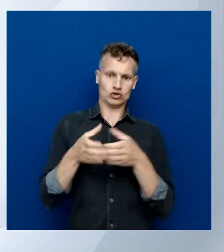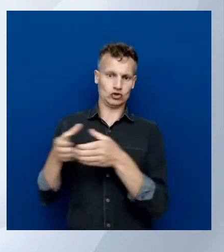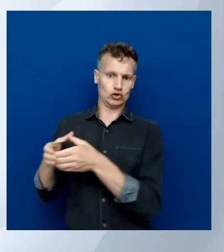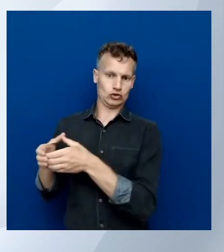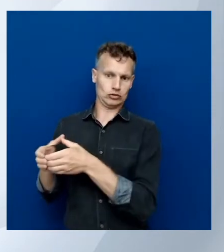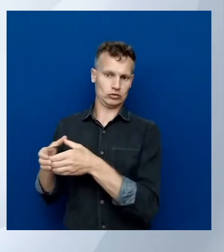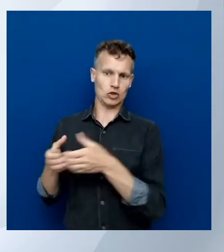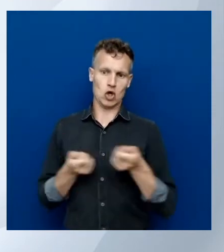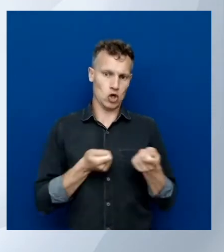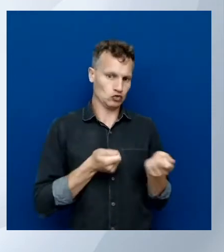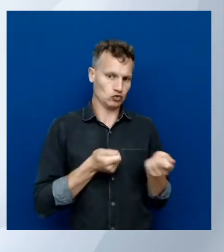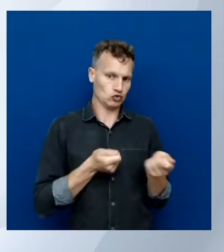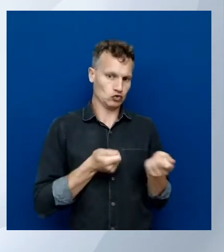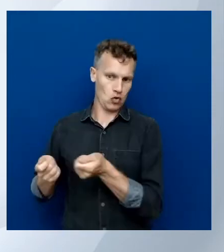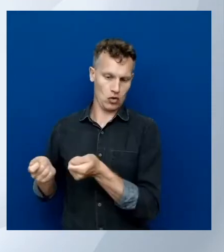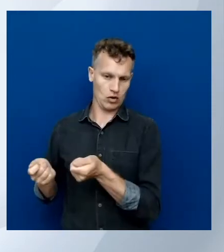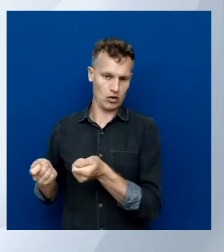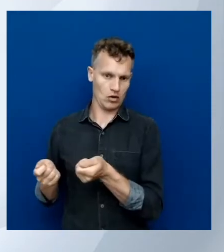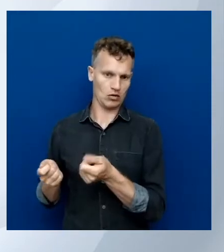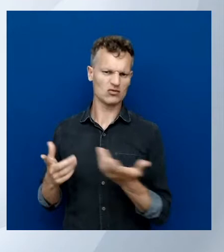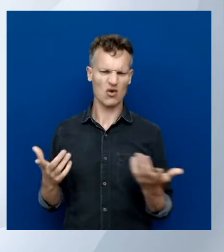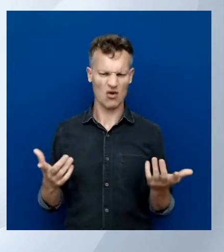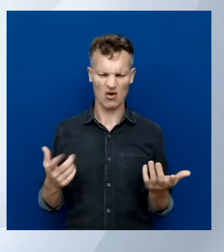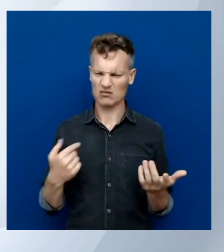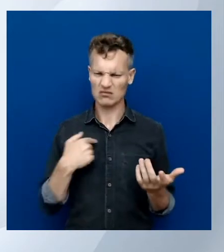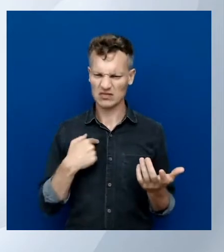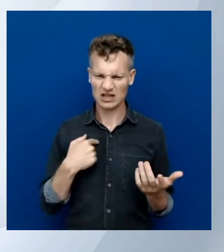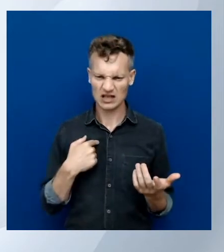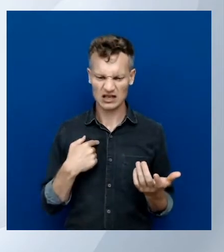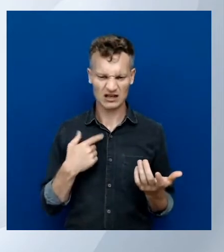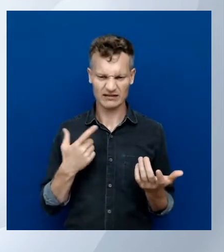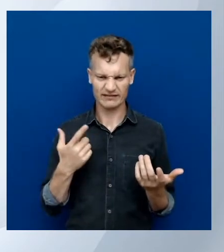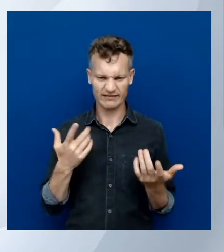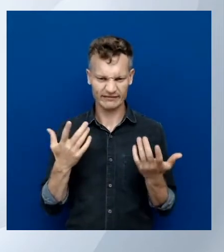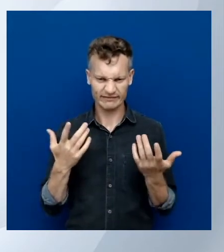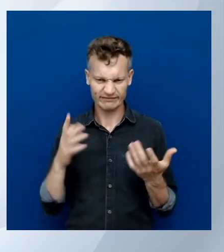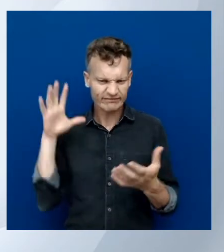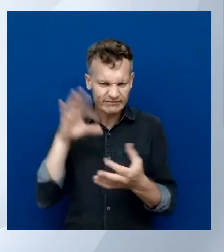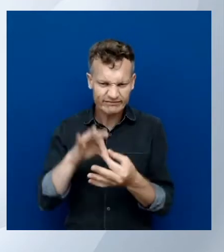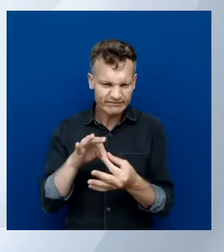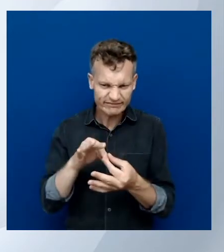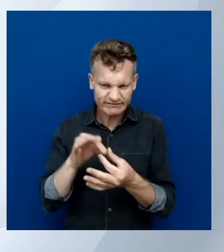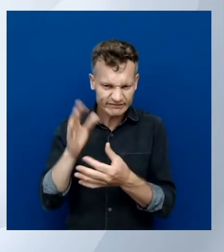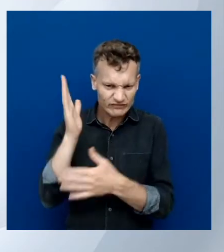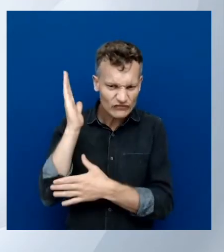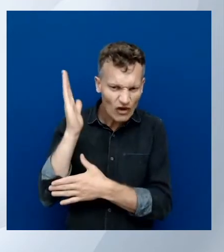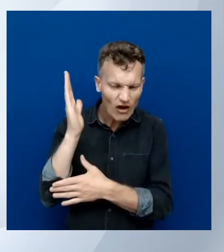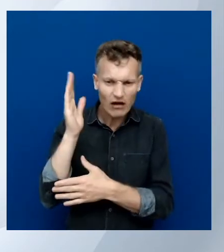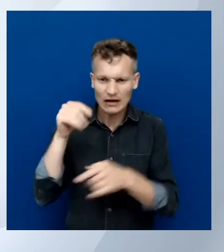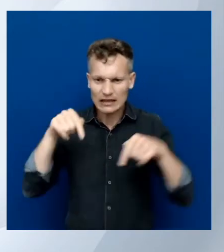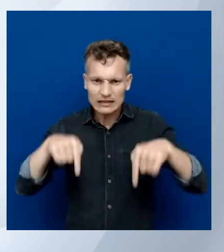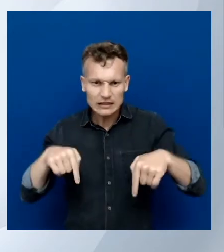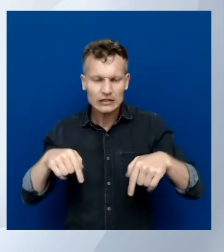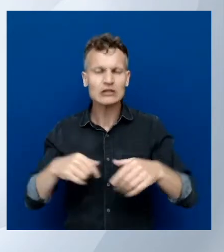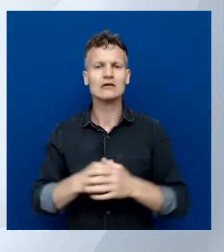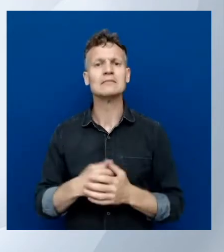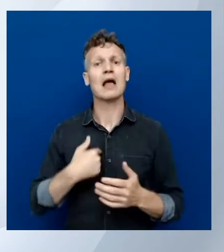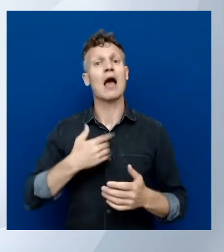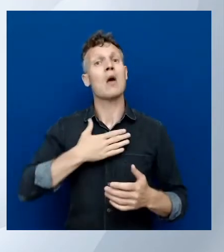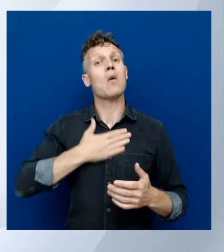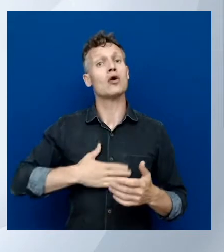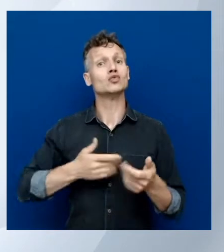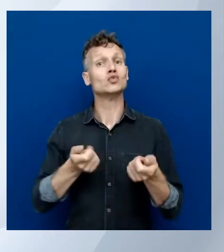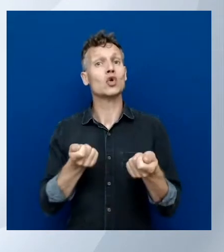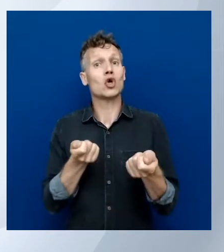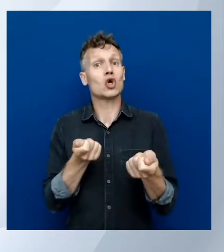So why am I having this talk with you? I want to control what end users are